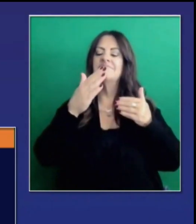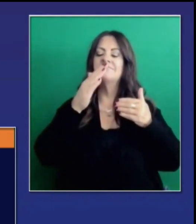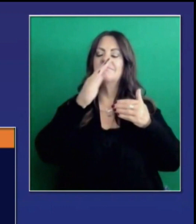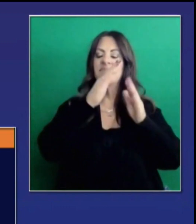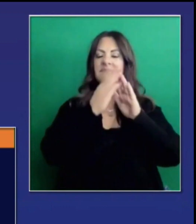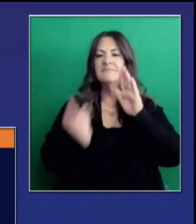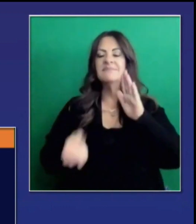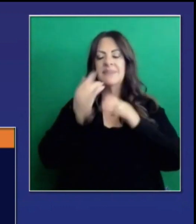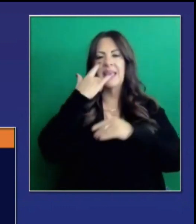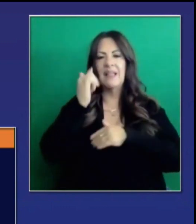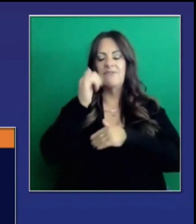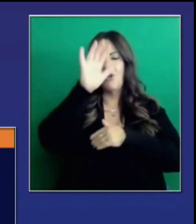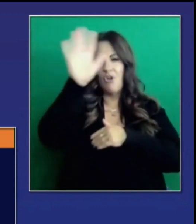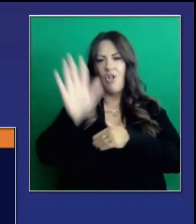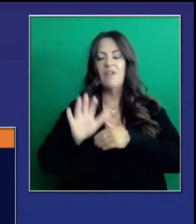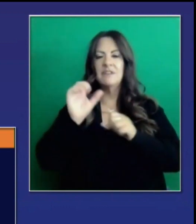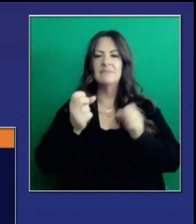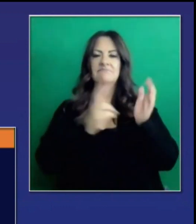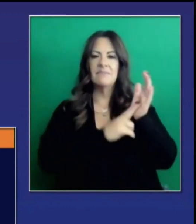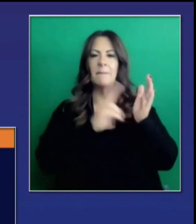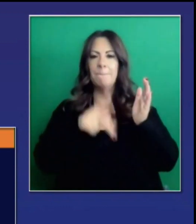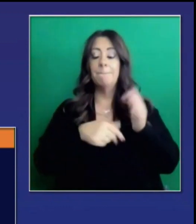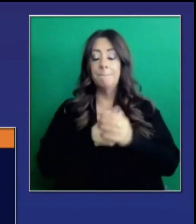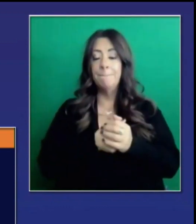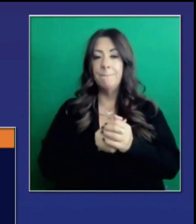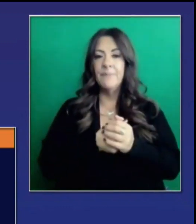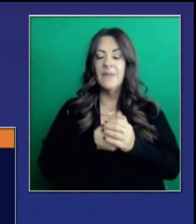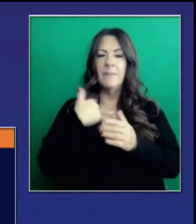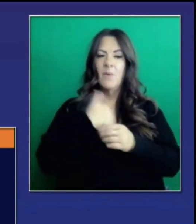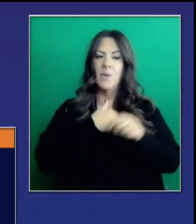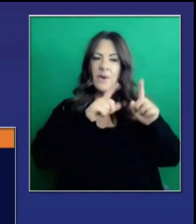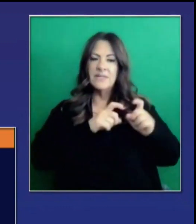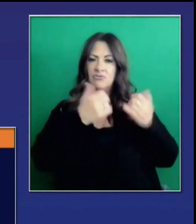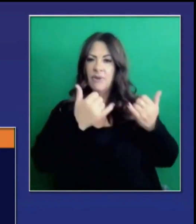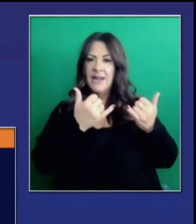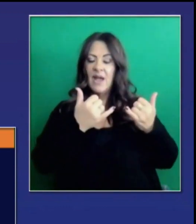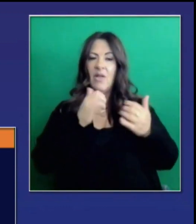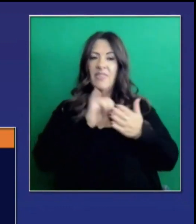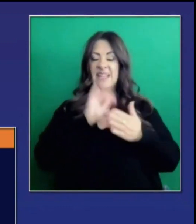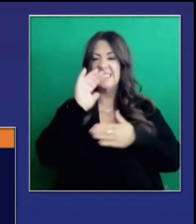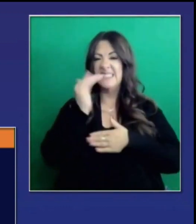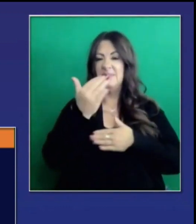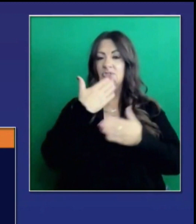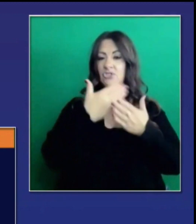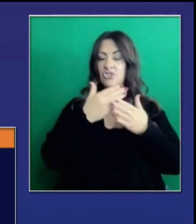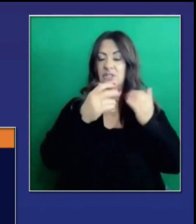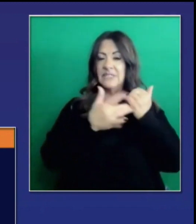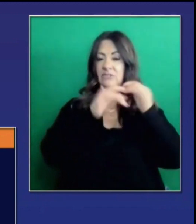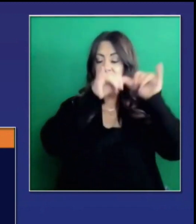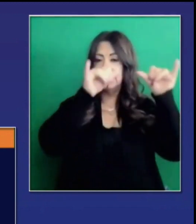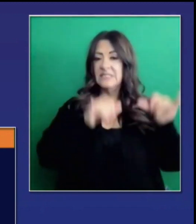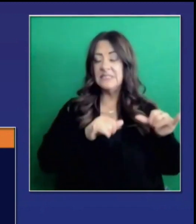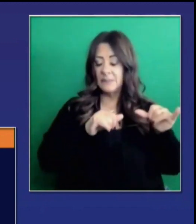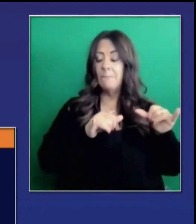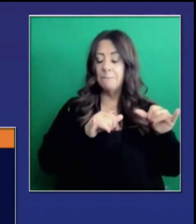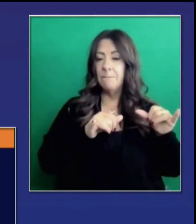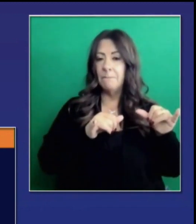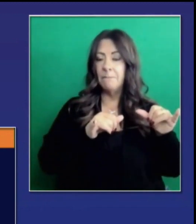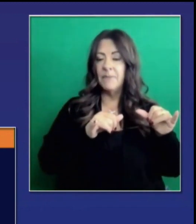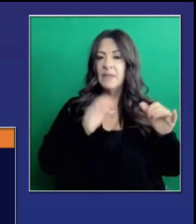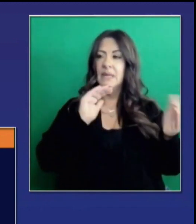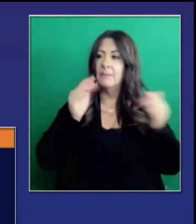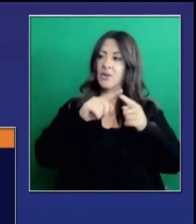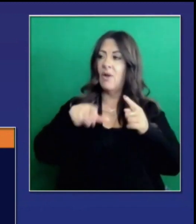where Californians can find information on who is eligible to get vaccinated and also be available to make